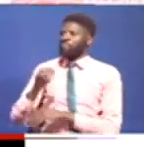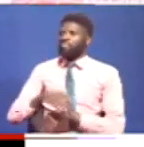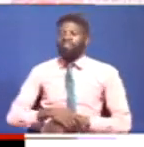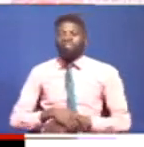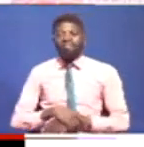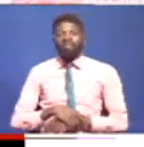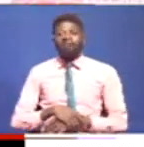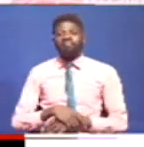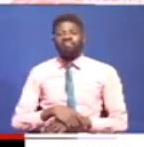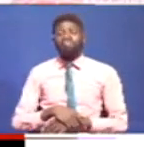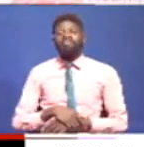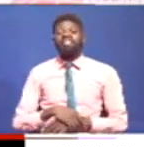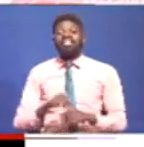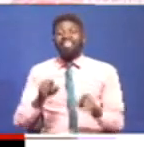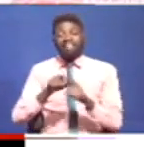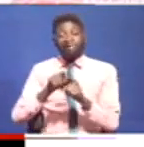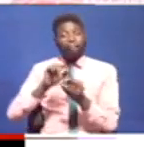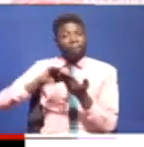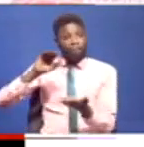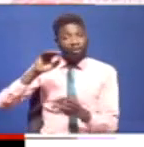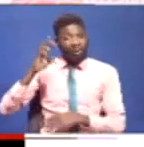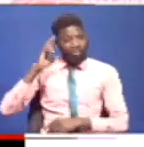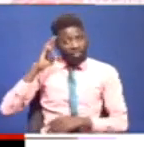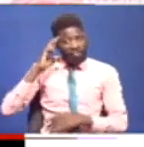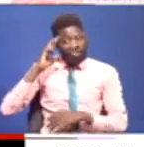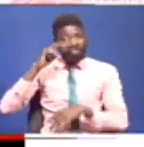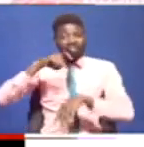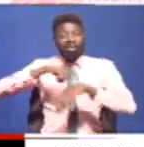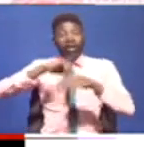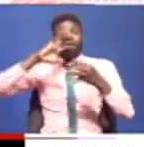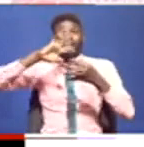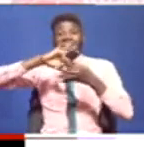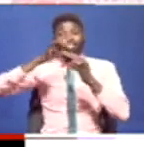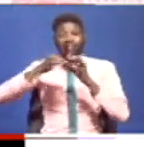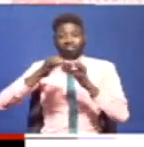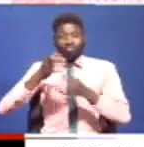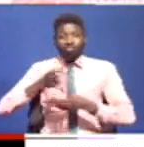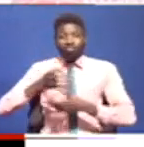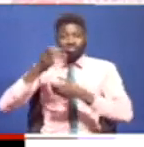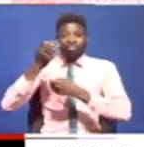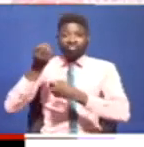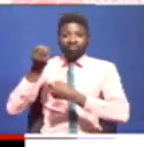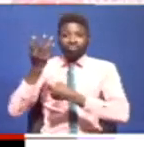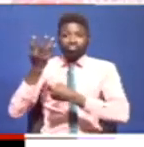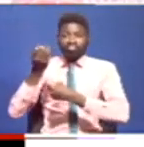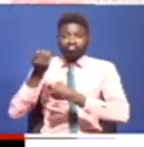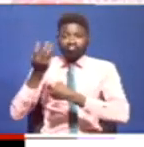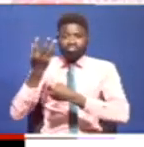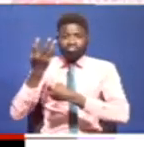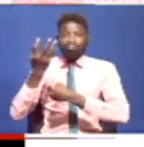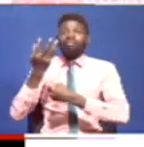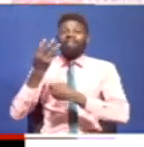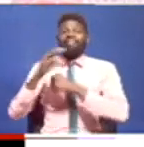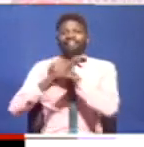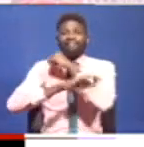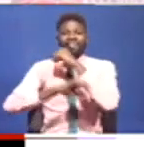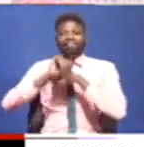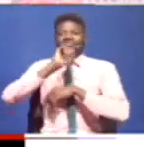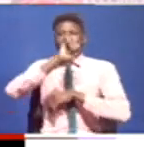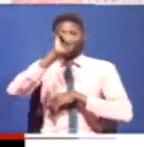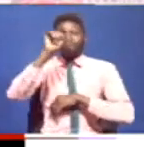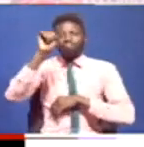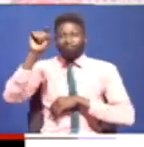memorably, the Olympic torch, which runs through every country, shows